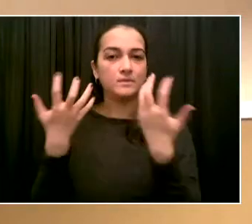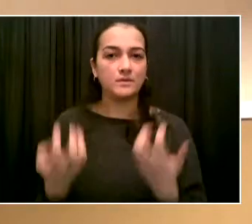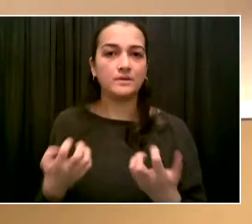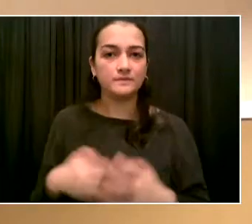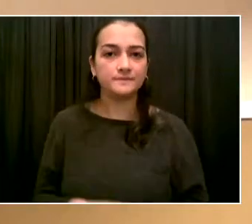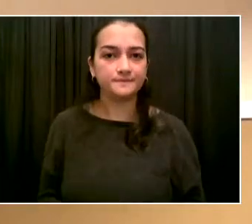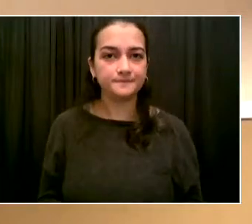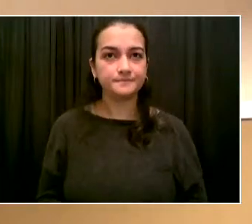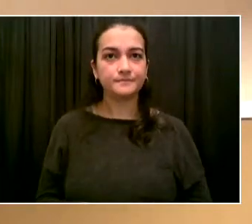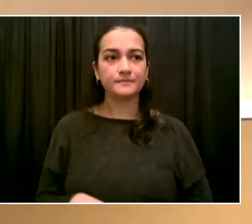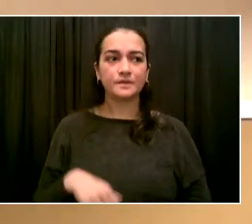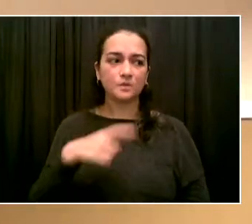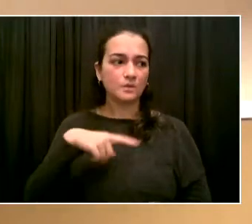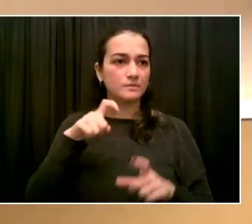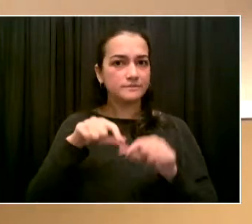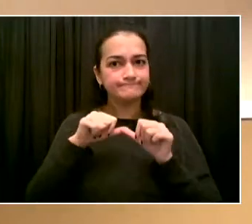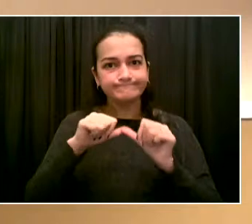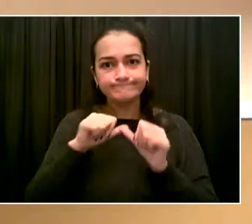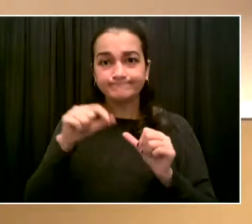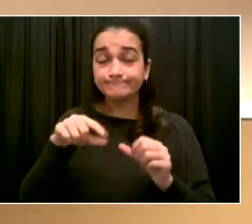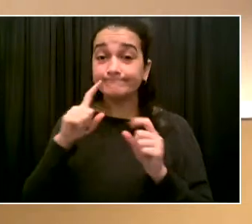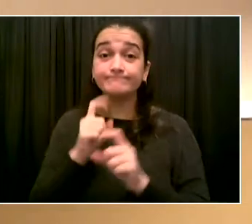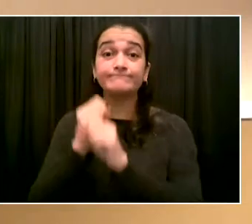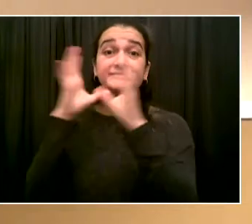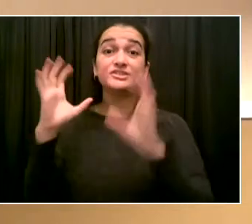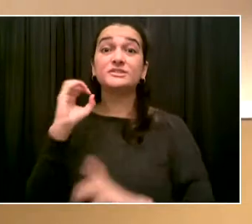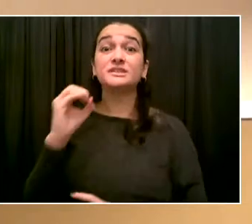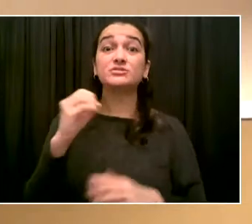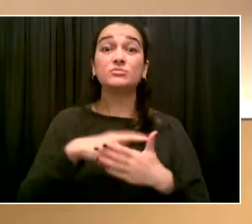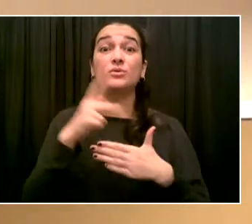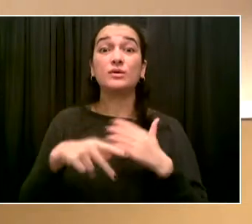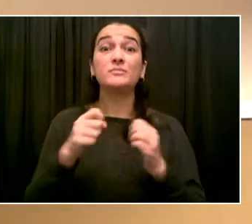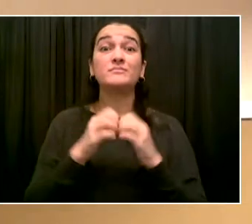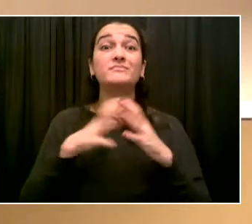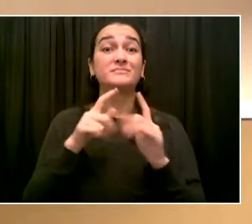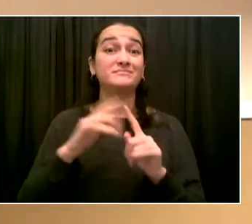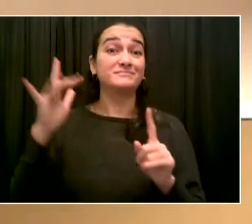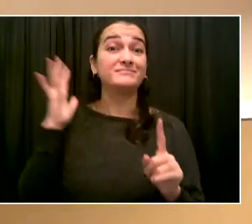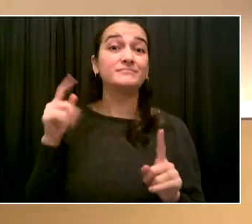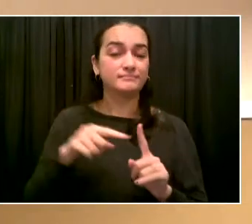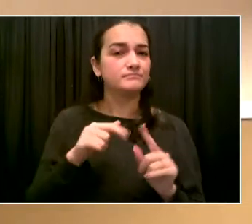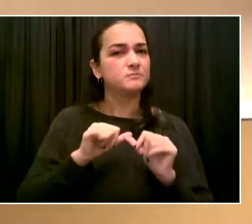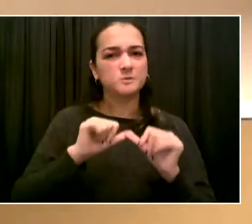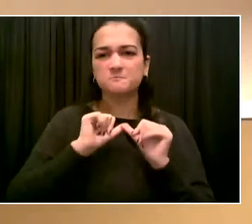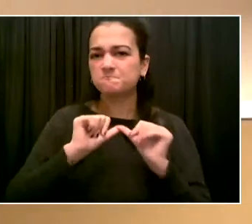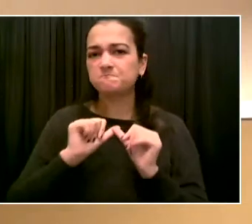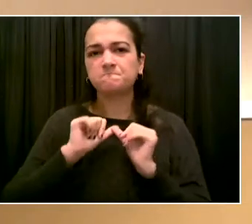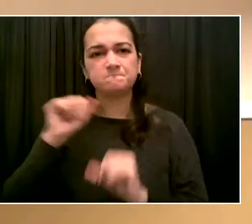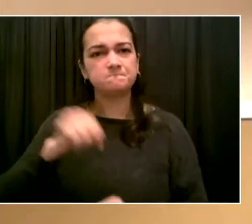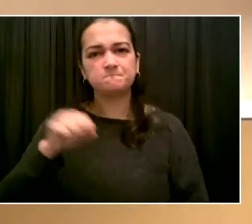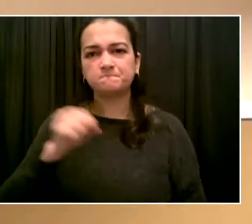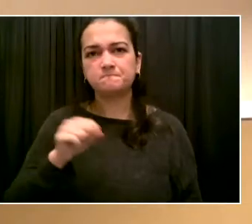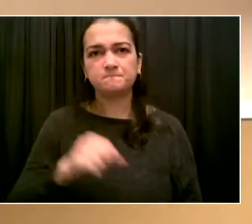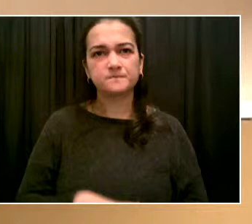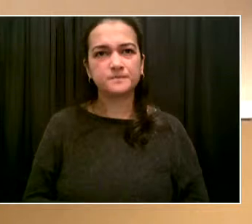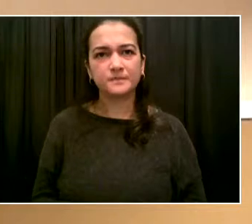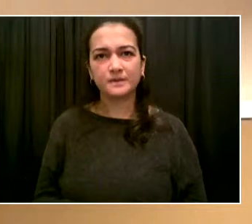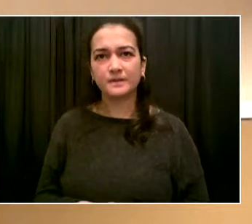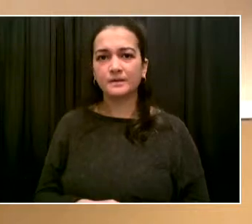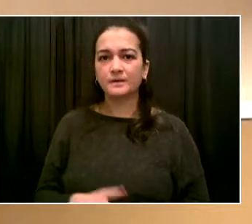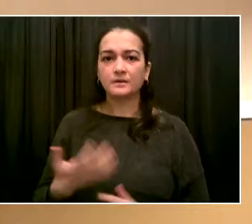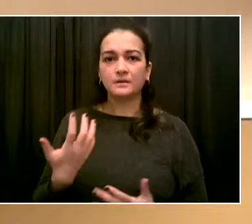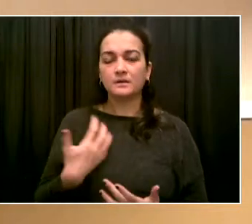of, sort of my practical advice with respect to how we can keep our city healthy in this respect as